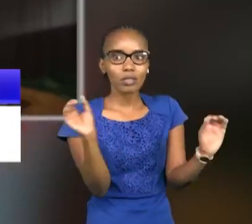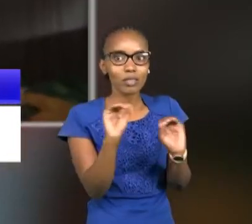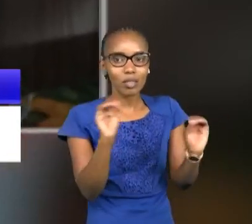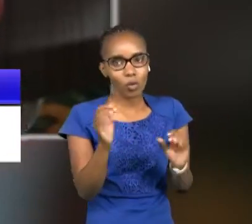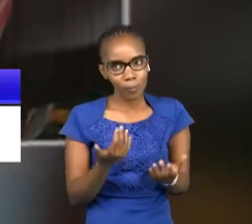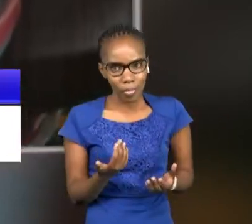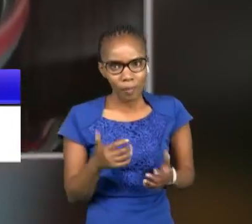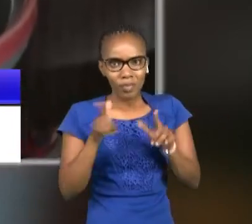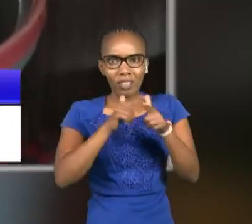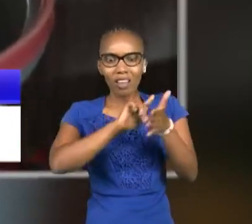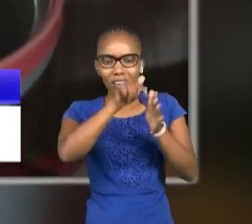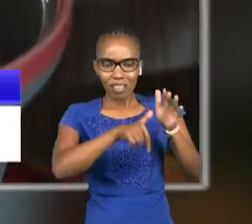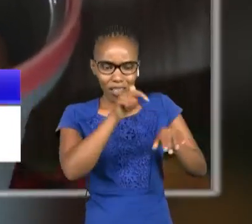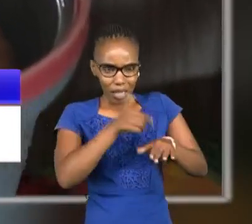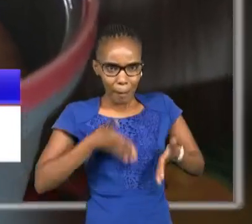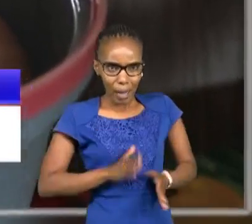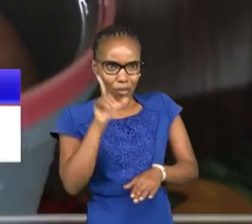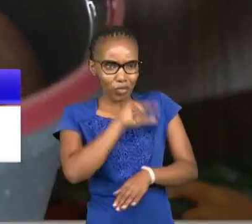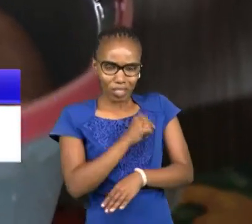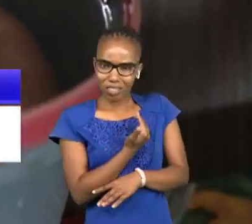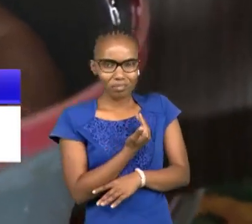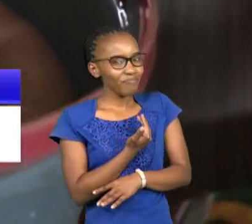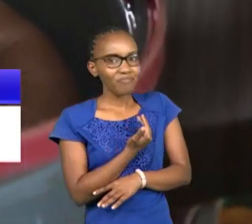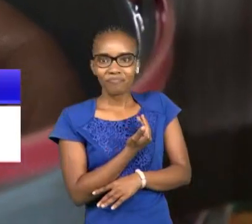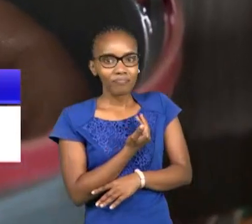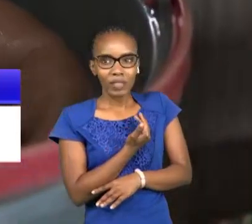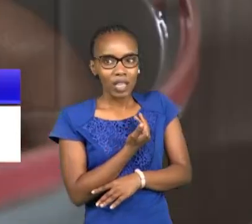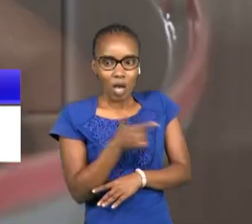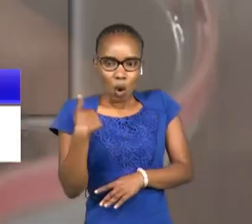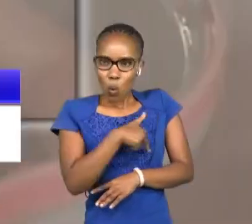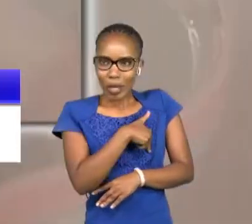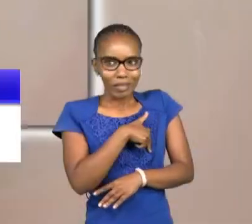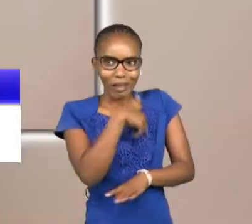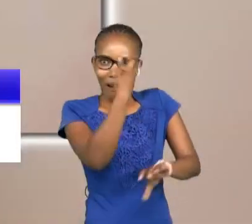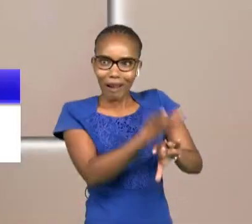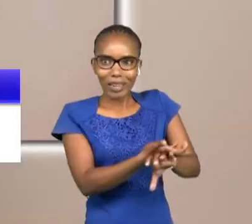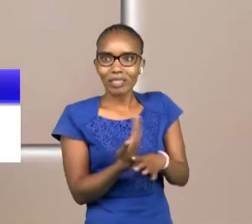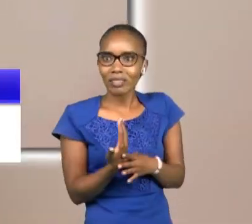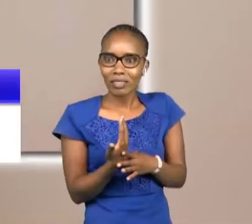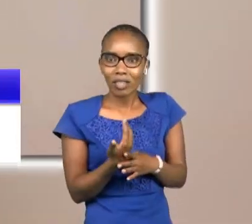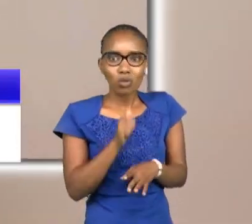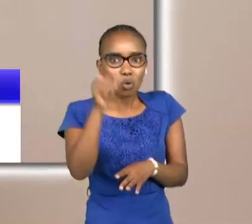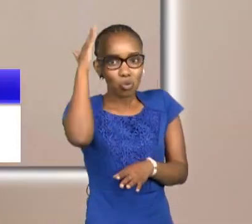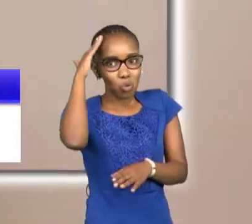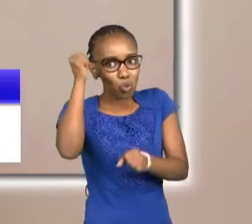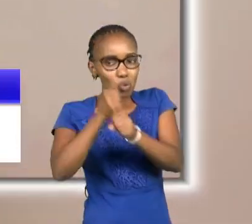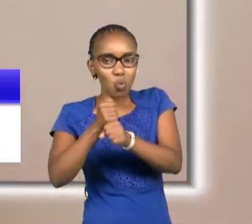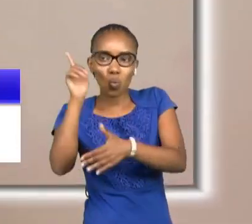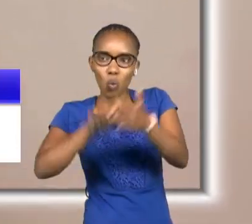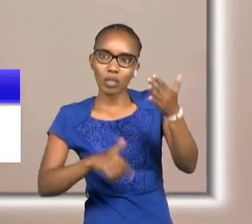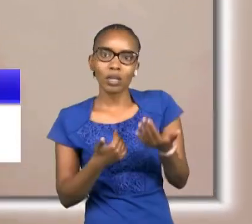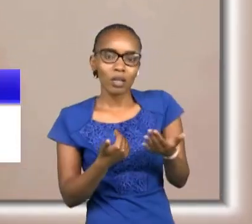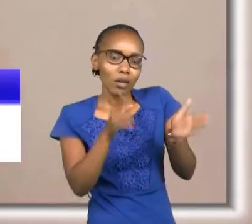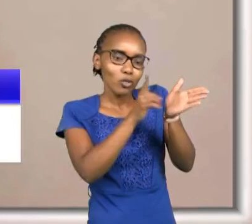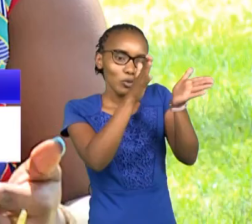out at birth was pretty difficult for us. We didn't know what to do, which steps we need to take. So we are at the mercy of the